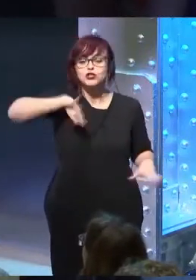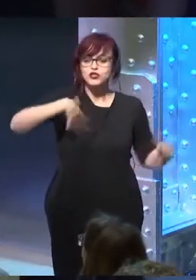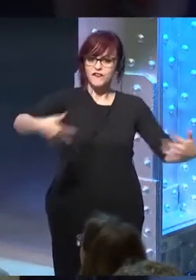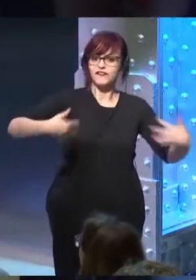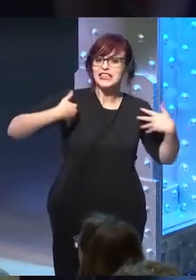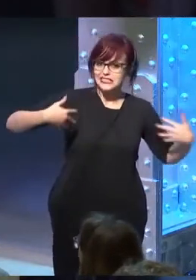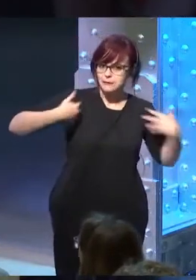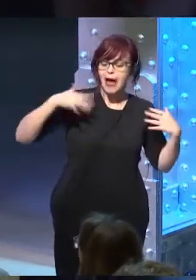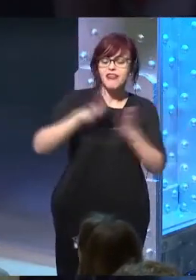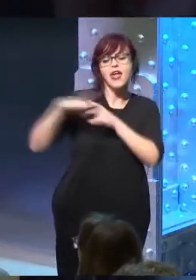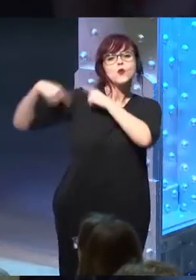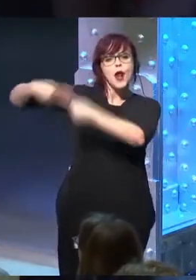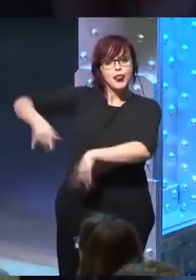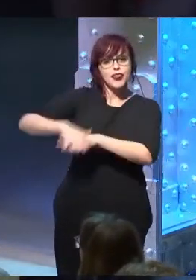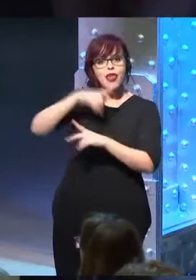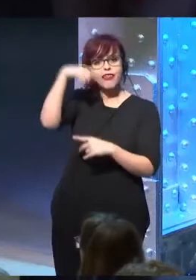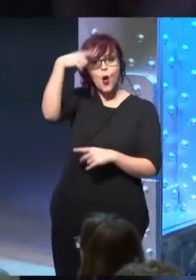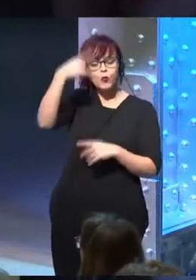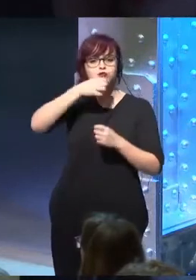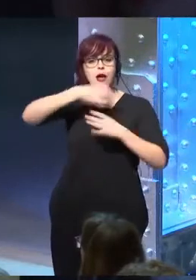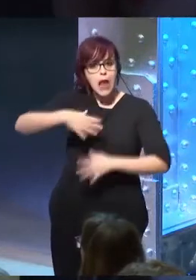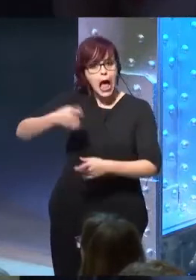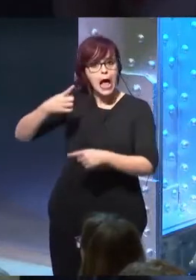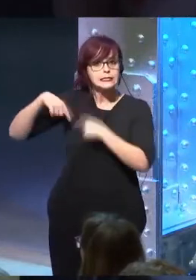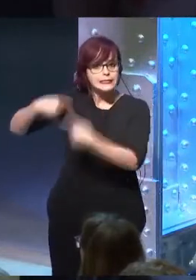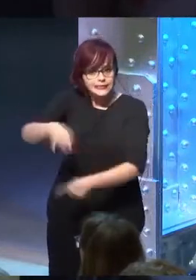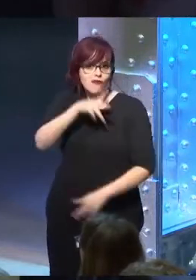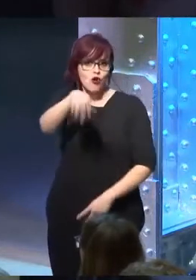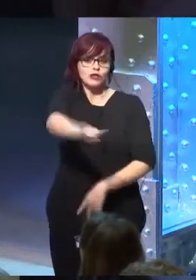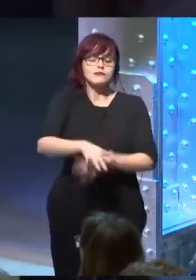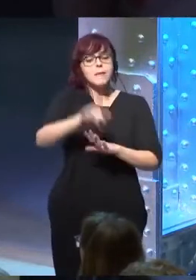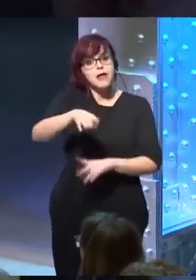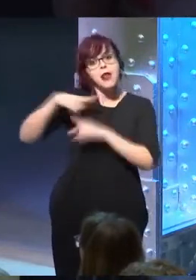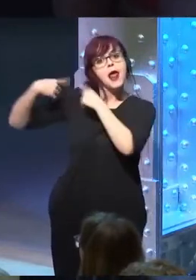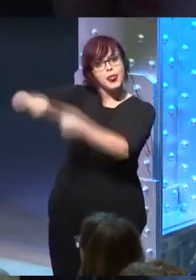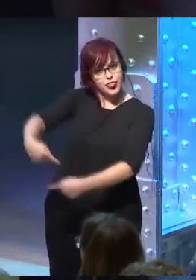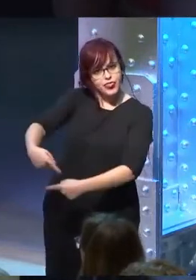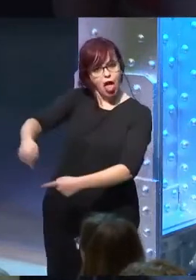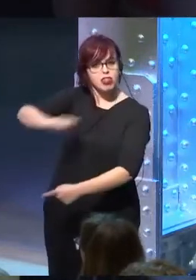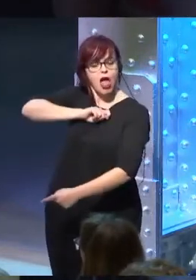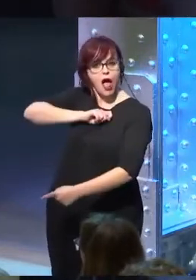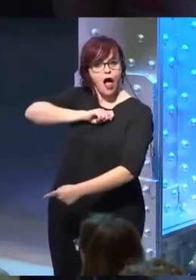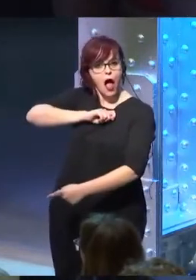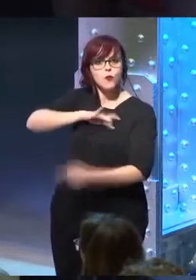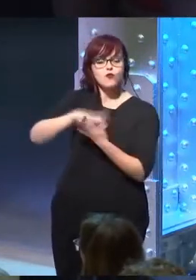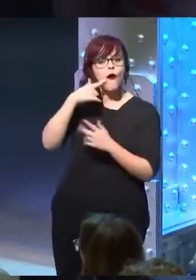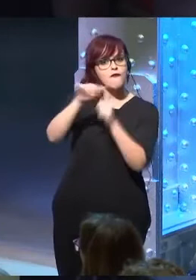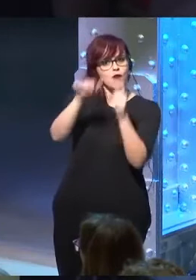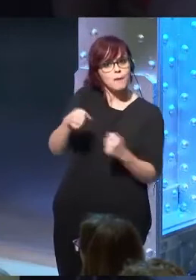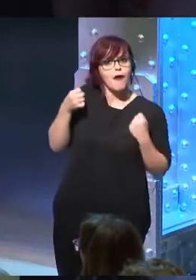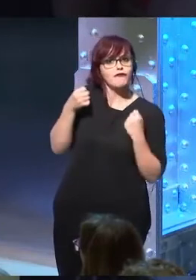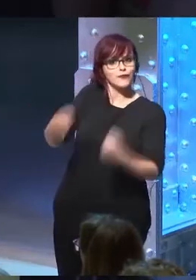but classical traditions have provided us with a powerful way of thinking about